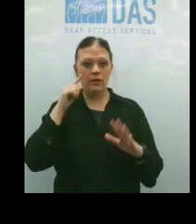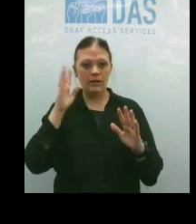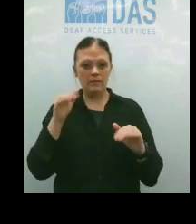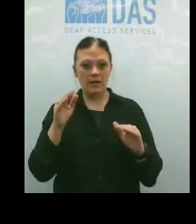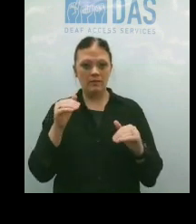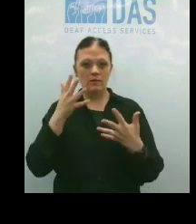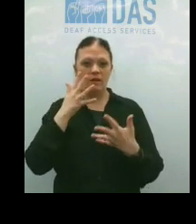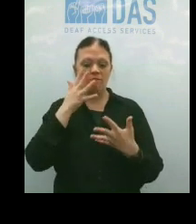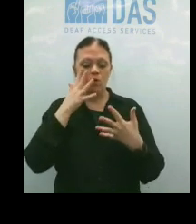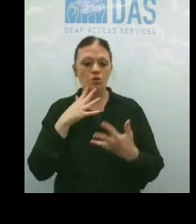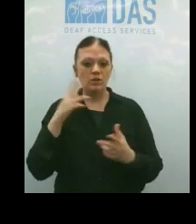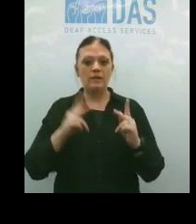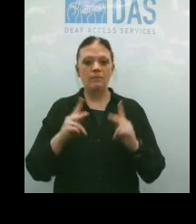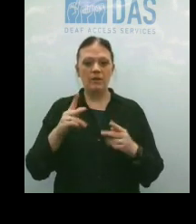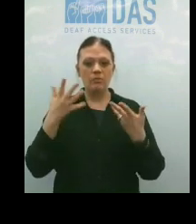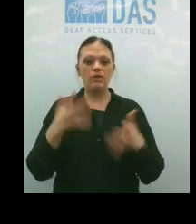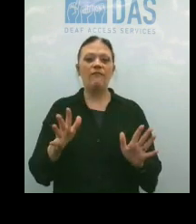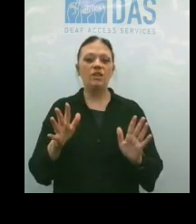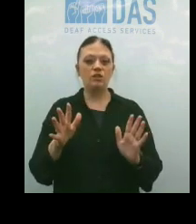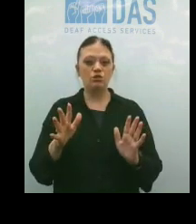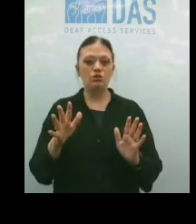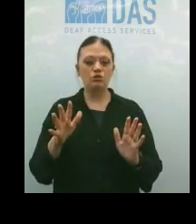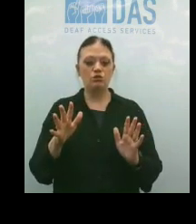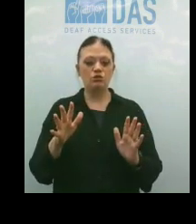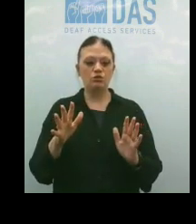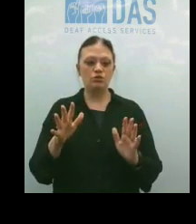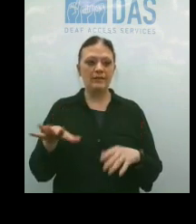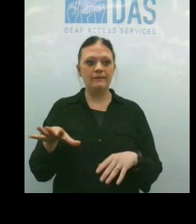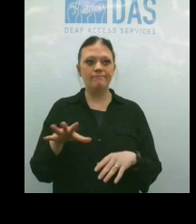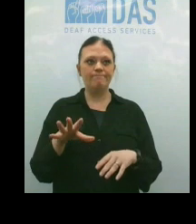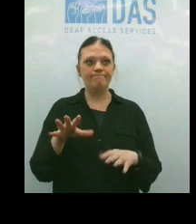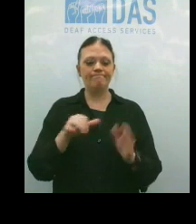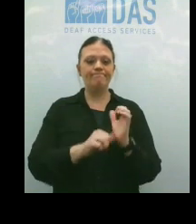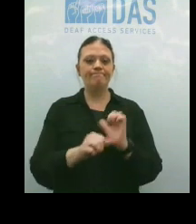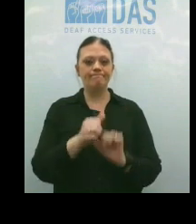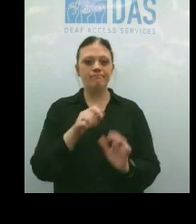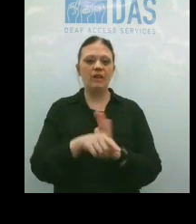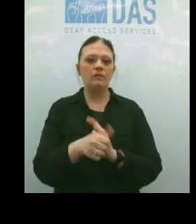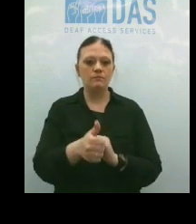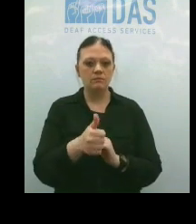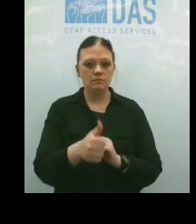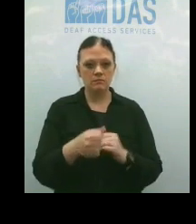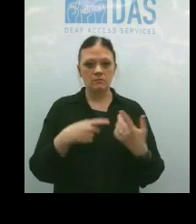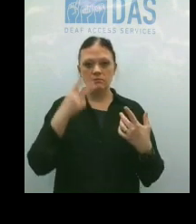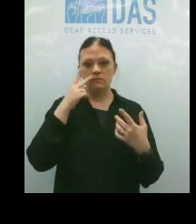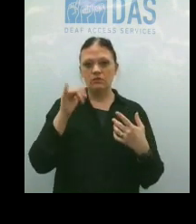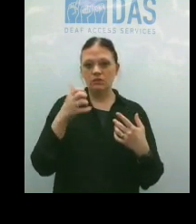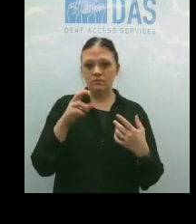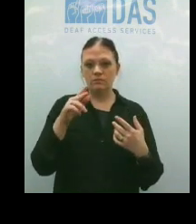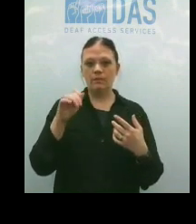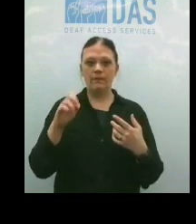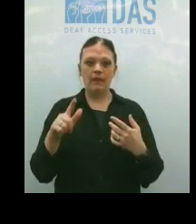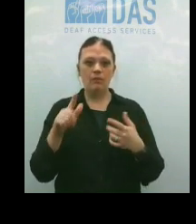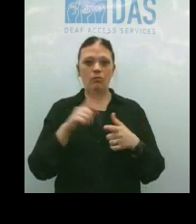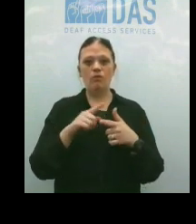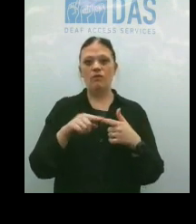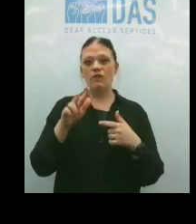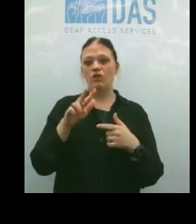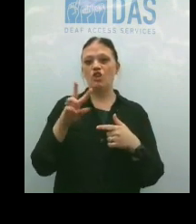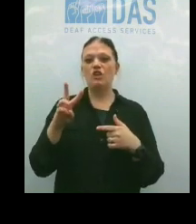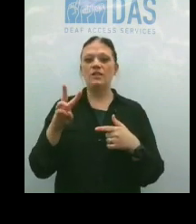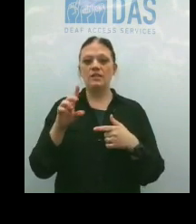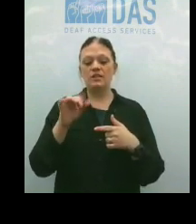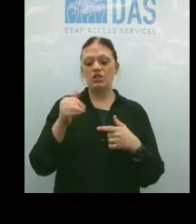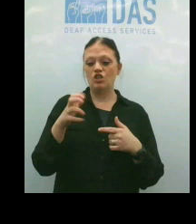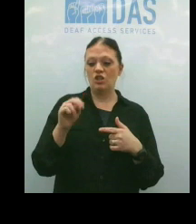though unfortunately individuals have taken their lives. You see at 33 for January, April, and then we have 36 for January to